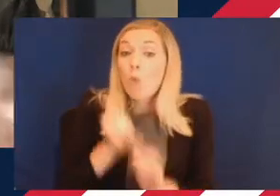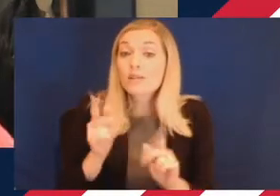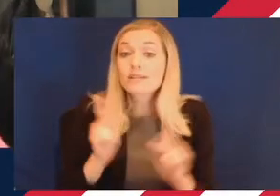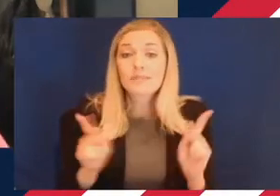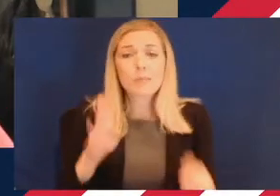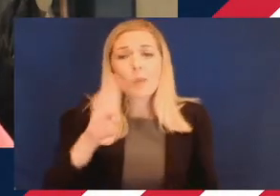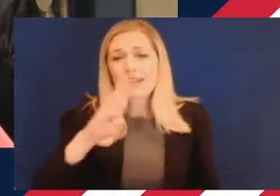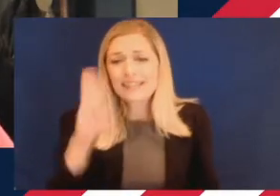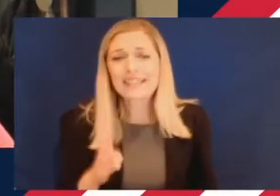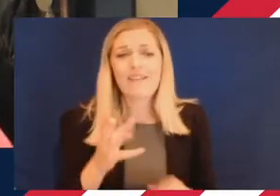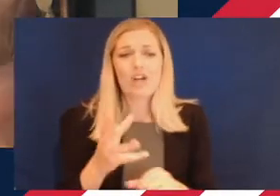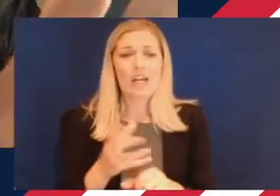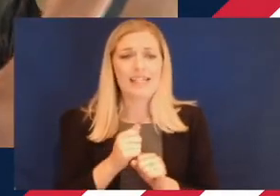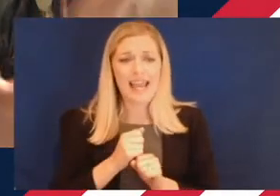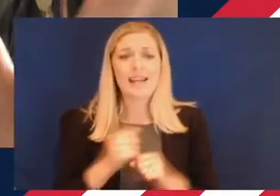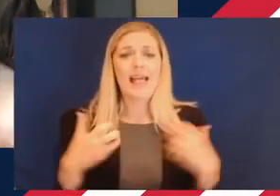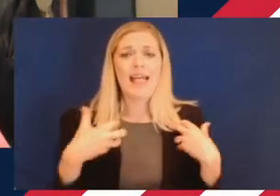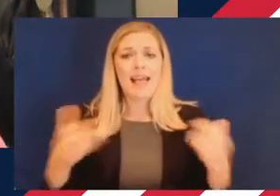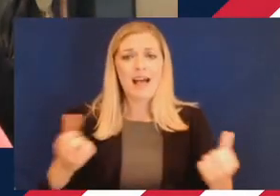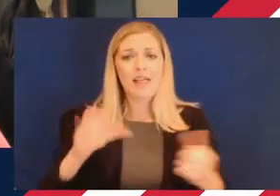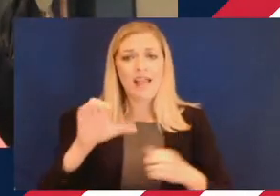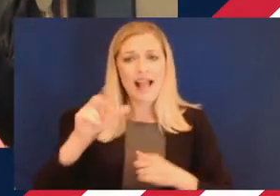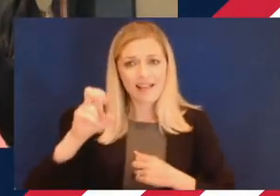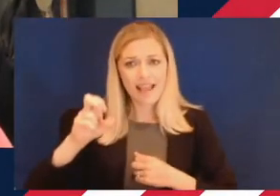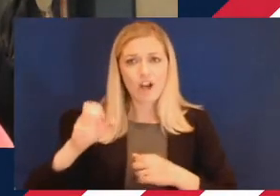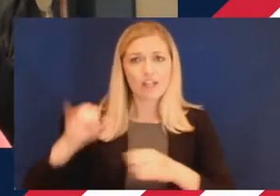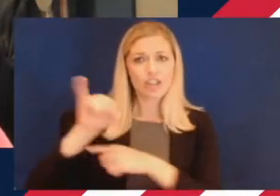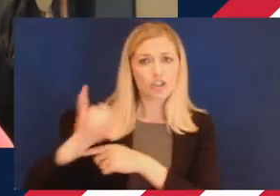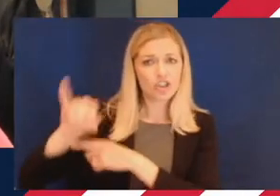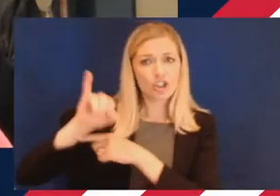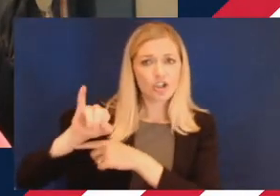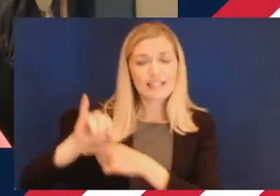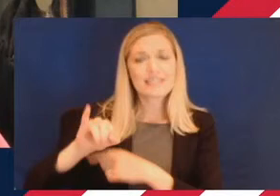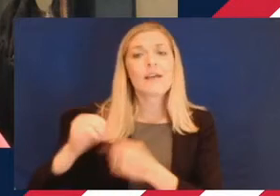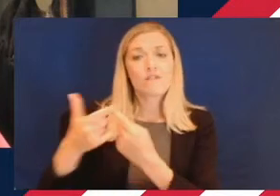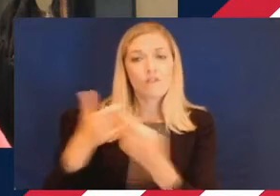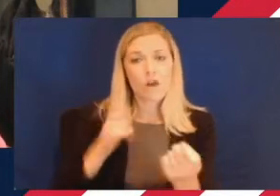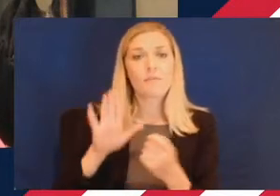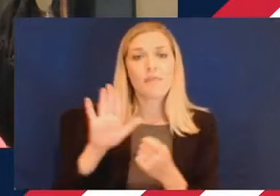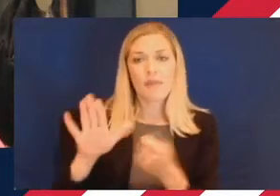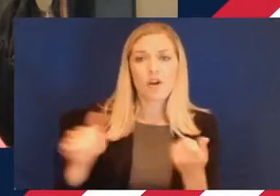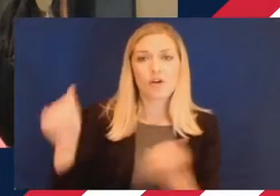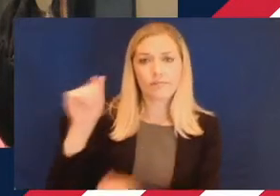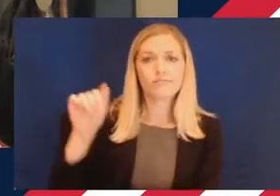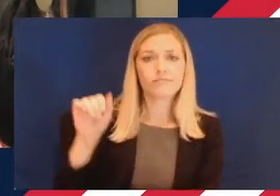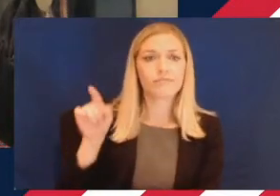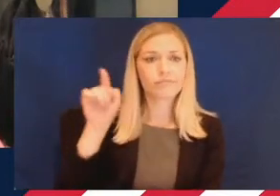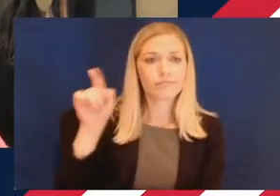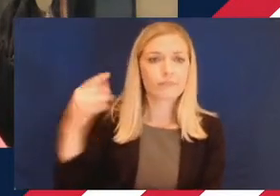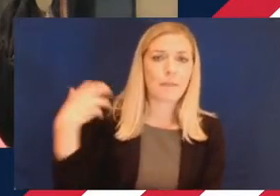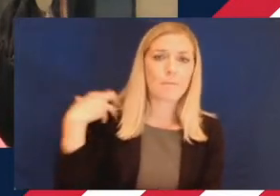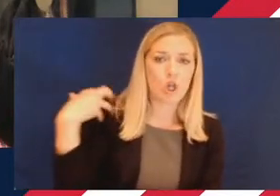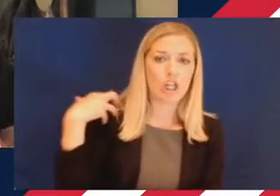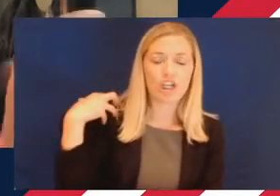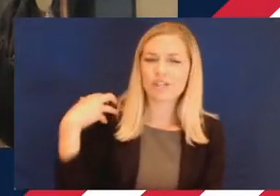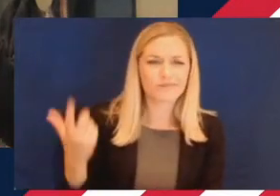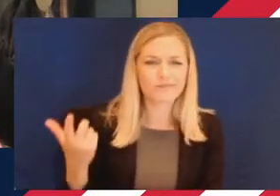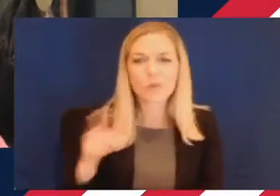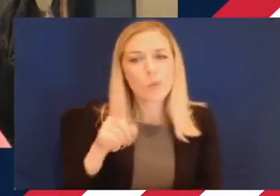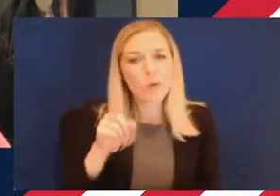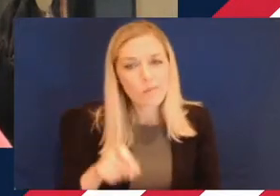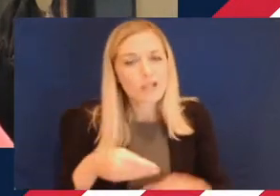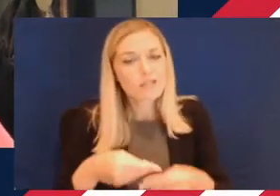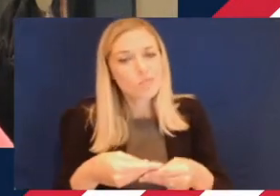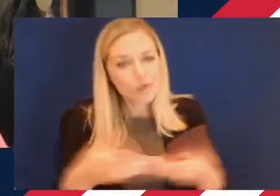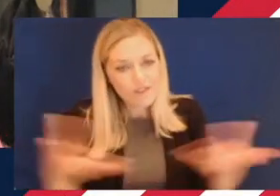insurance by their employer. We need to join the rest of the industrialized world and provide health care by right with a public health care program like Medicare for